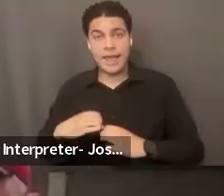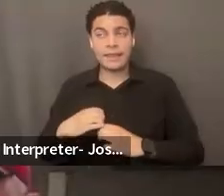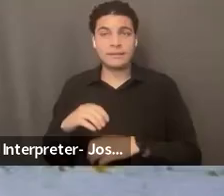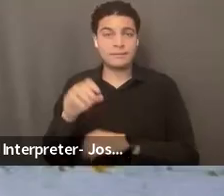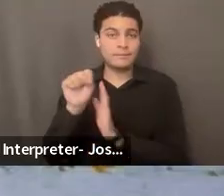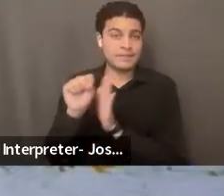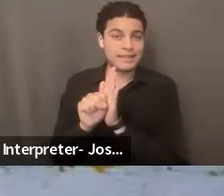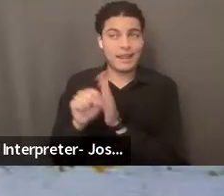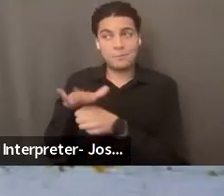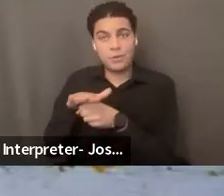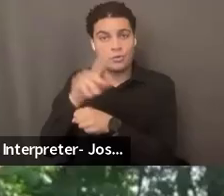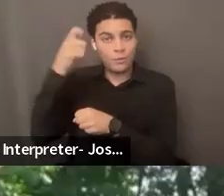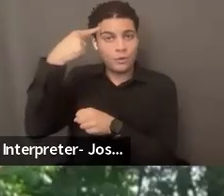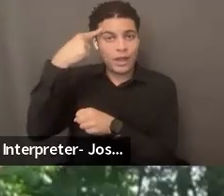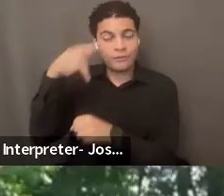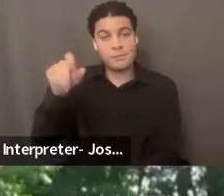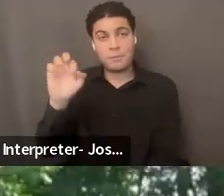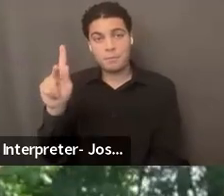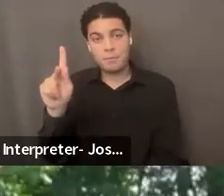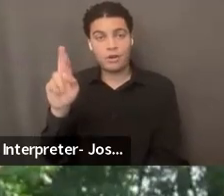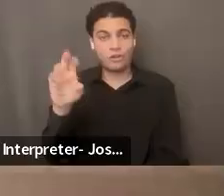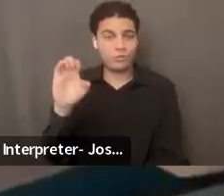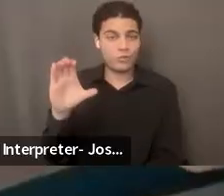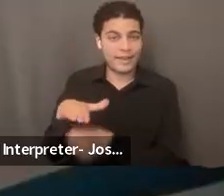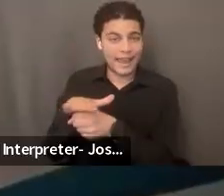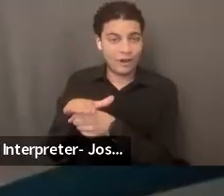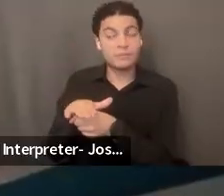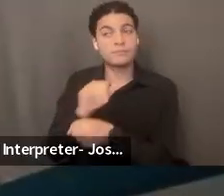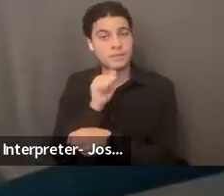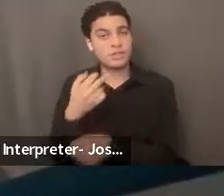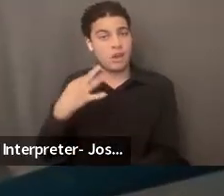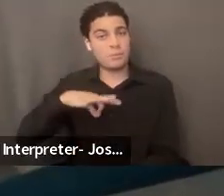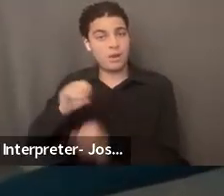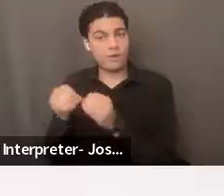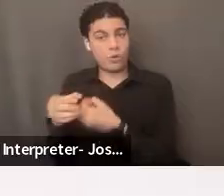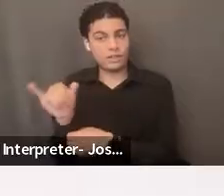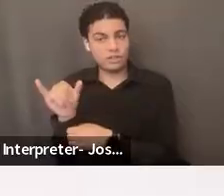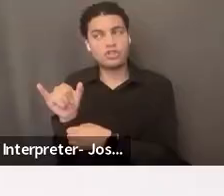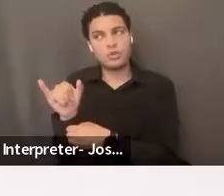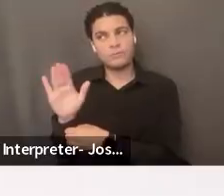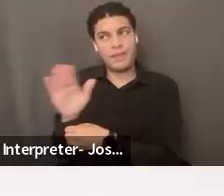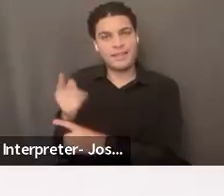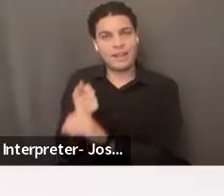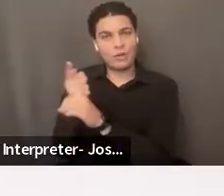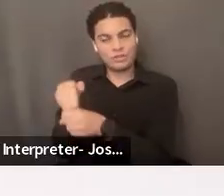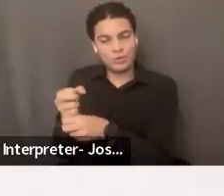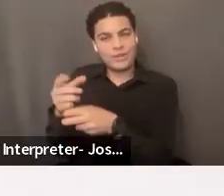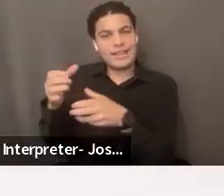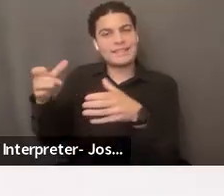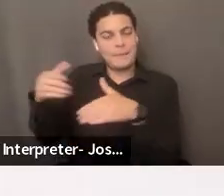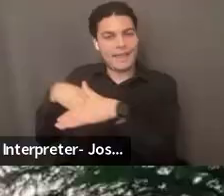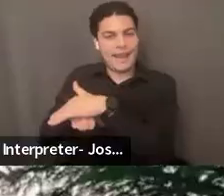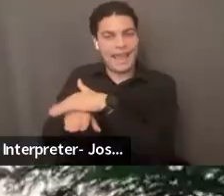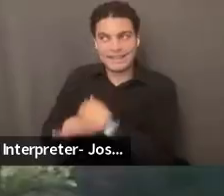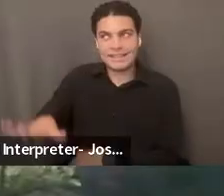universities and rowing facilities, and nonprofits working to expand and improve outdoor access. Whether you're a community planner, a